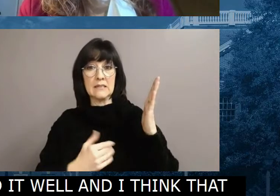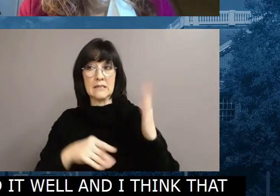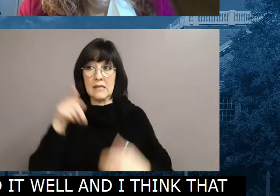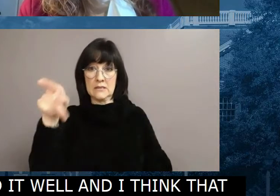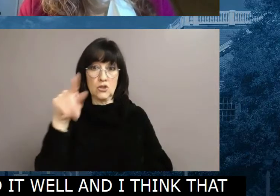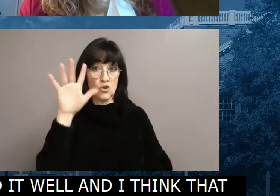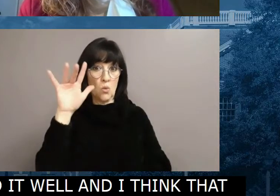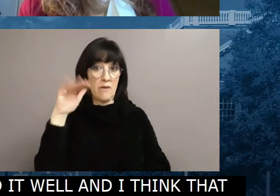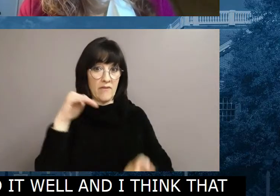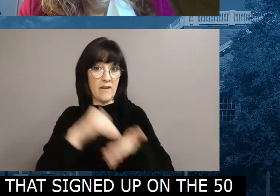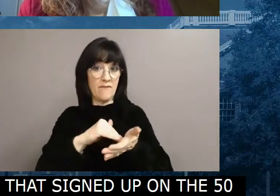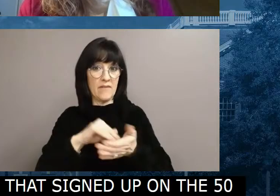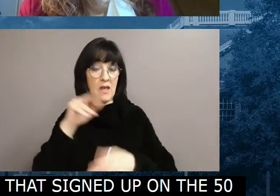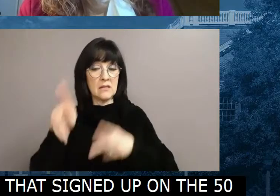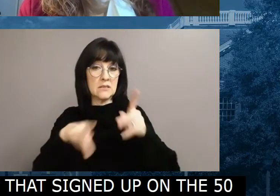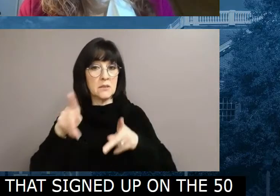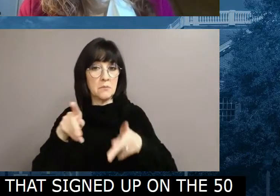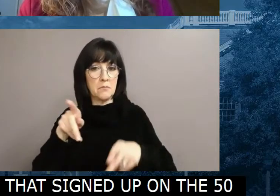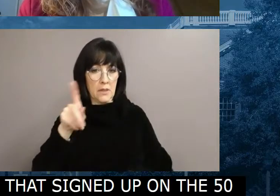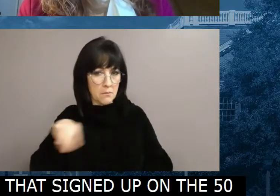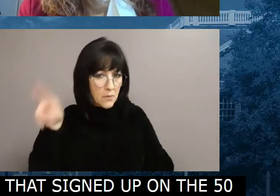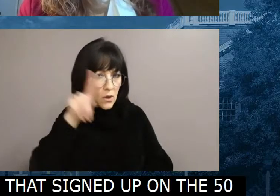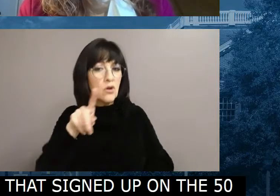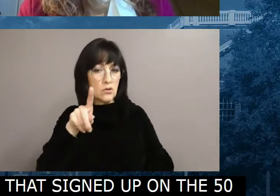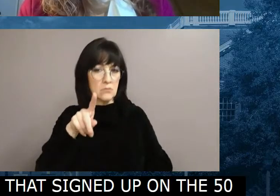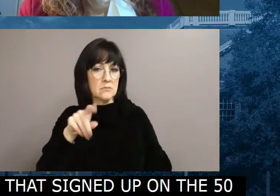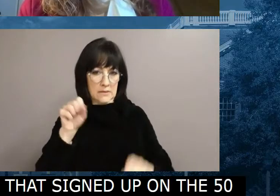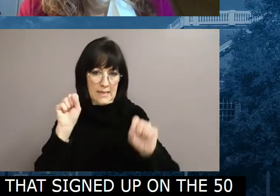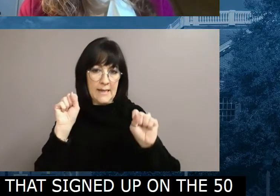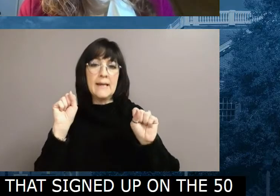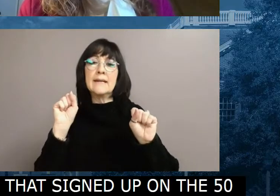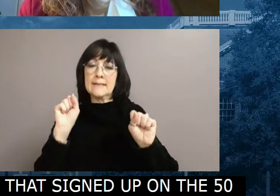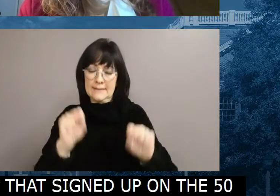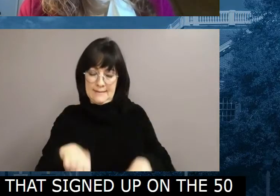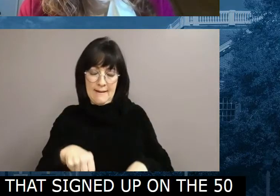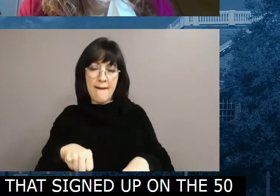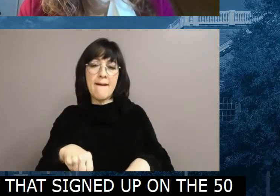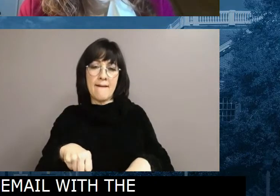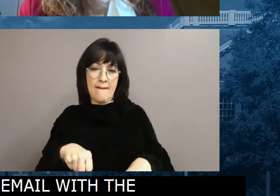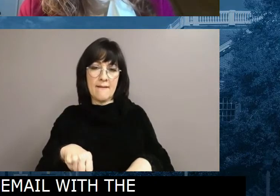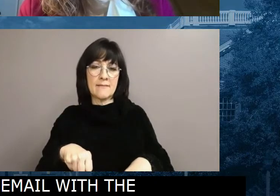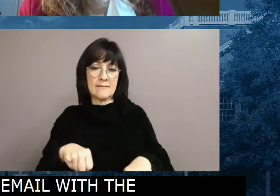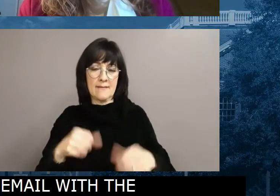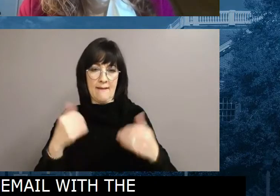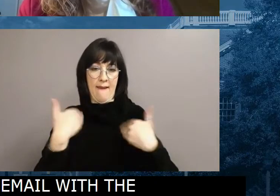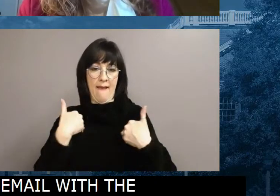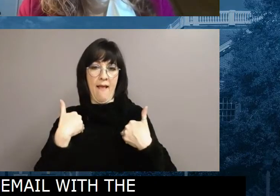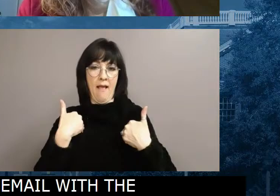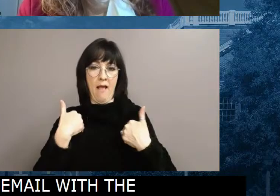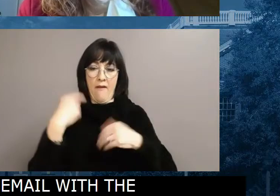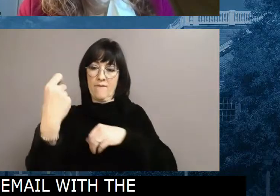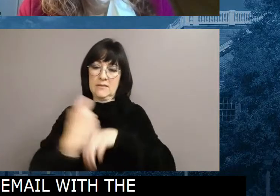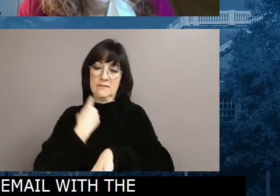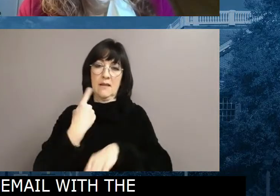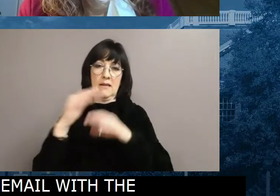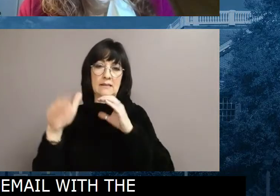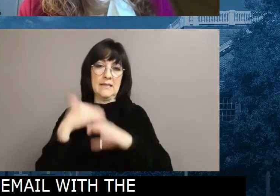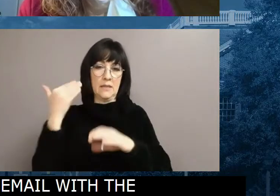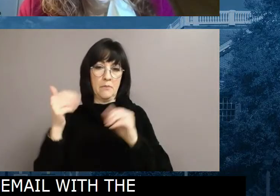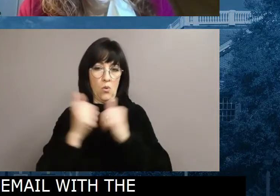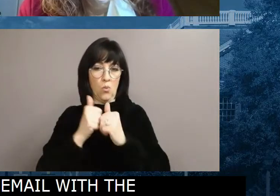with the opportunity to get an appointment by the time we move on. So I think the timing is aligning